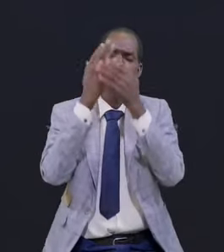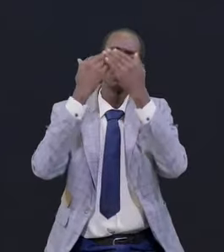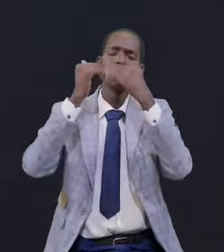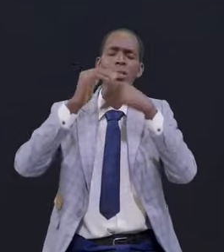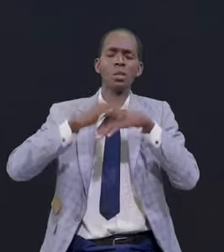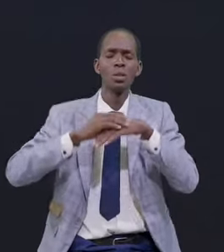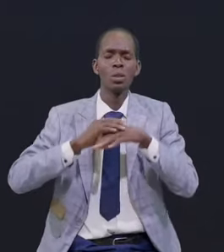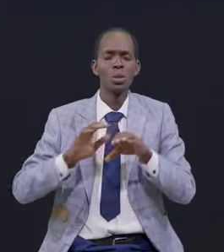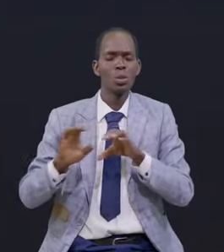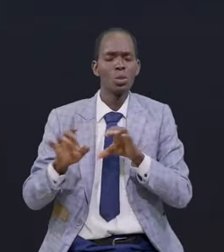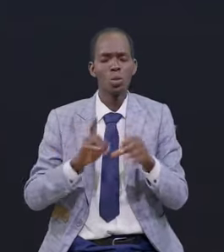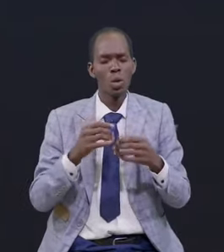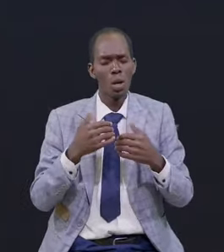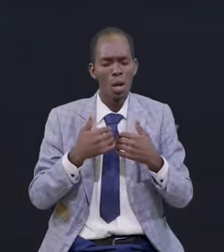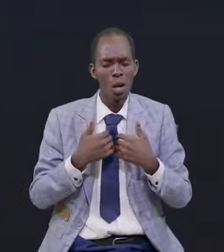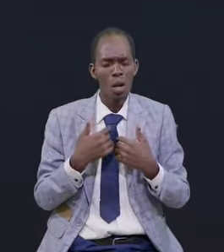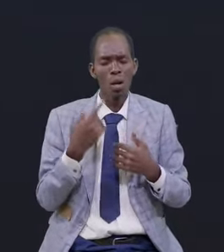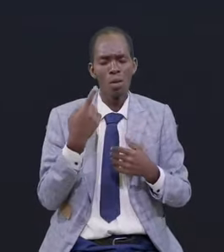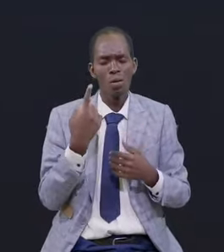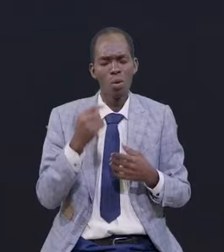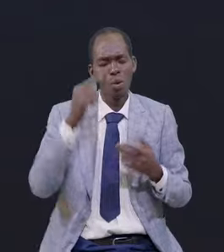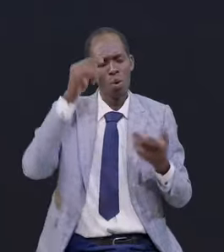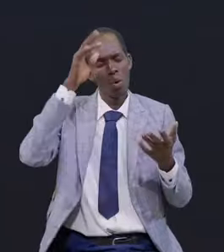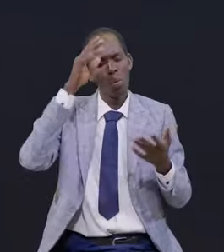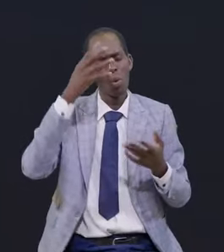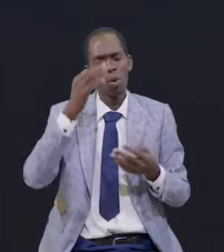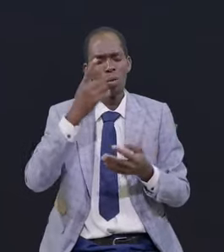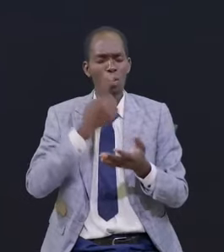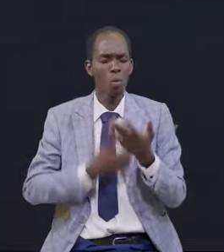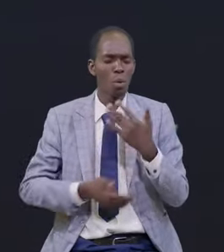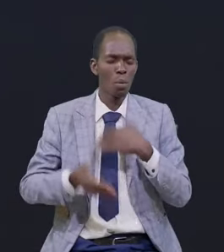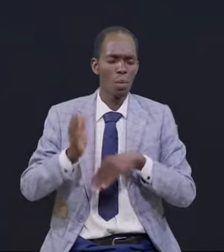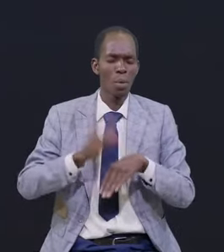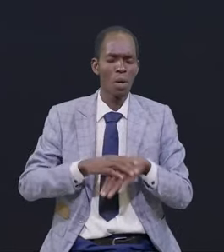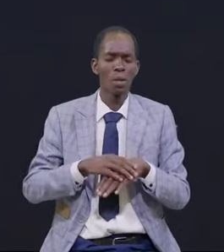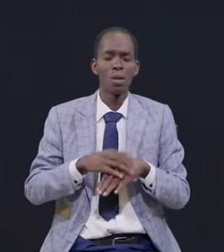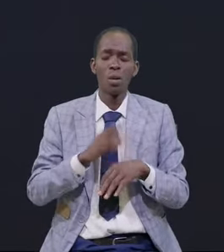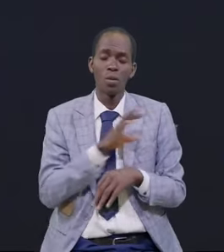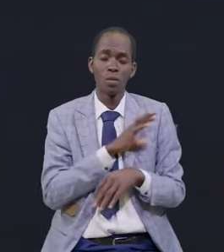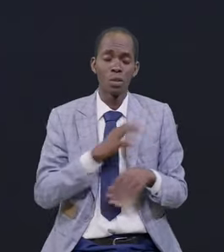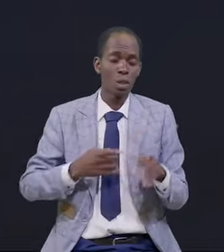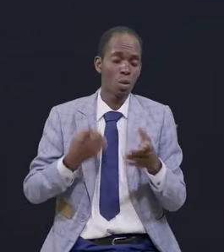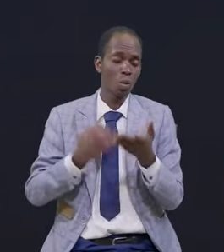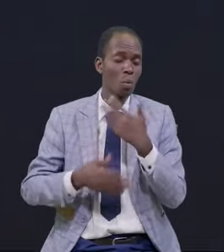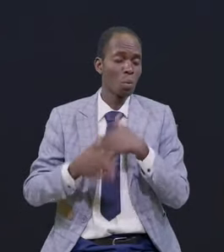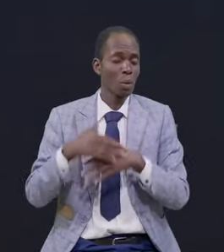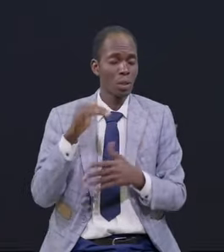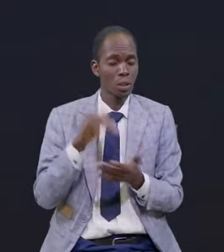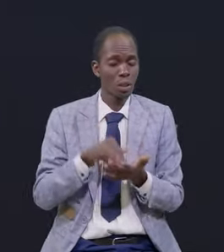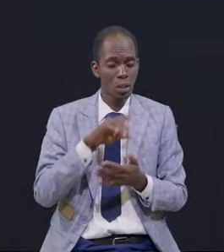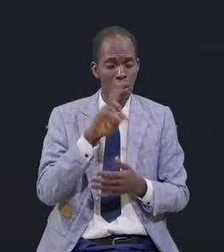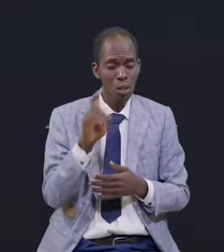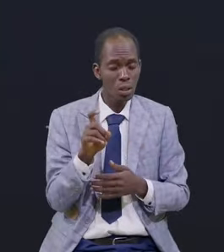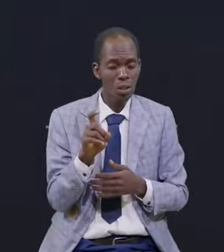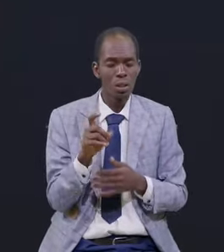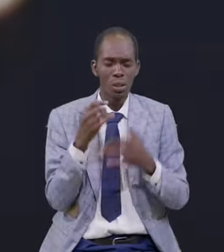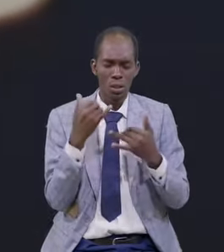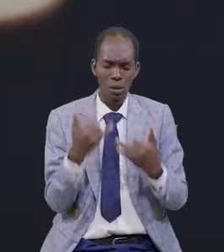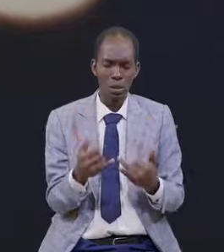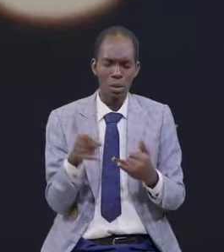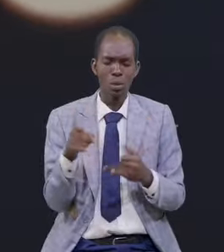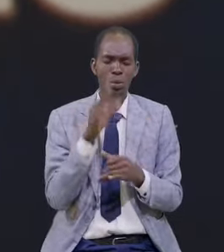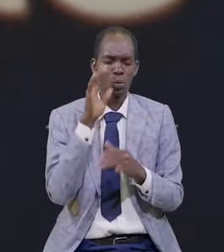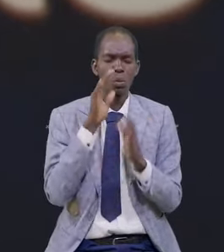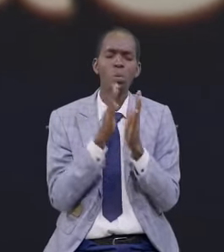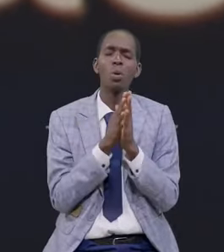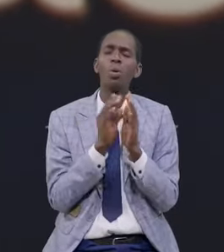again pray and say Lord this morning I make you my hope I make Heaven my hope I make your kingdom my